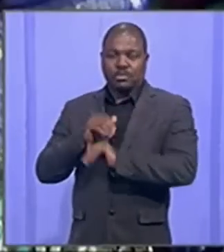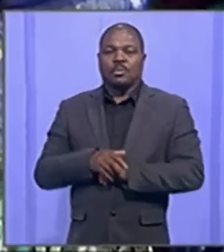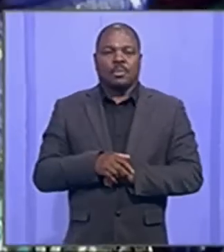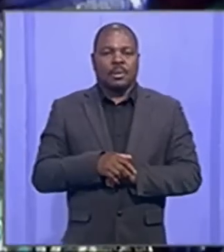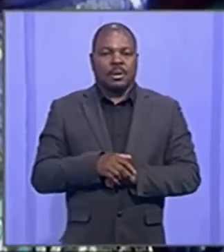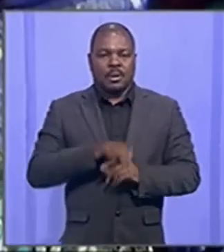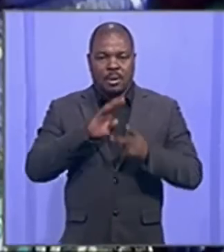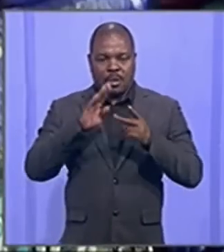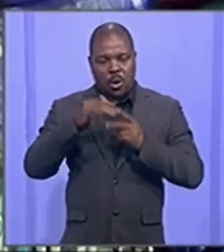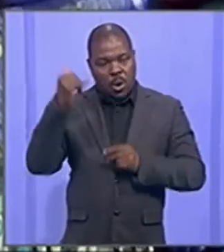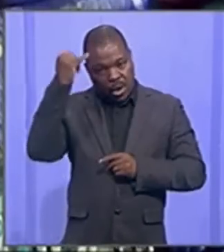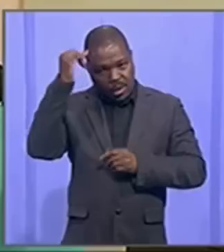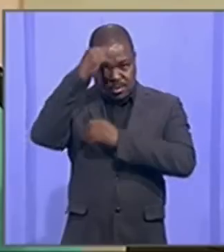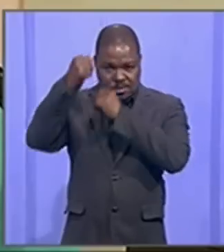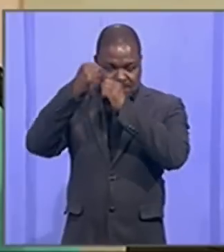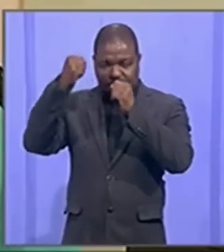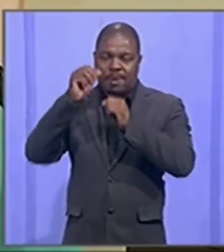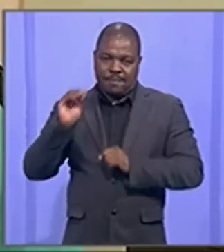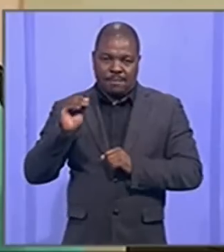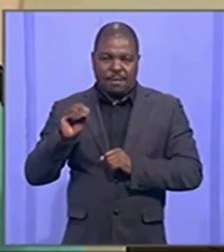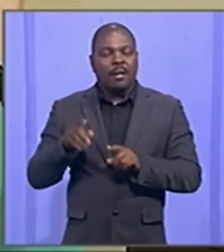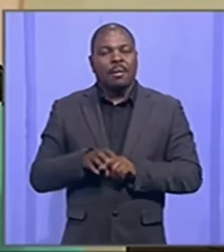ba rwala mo tlhogong. It's a show of